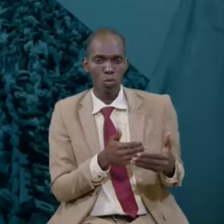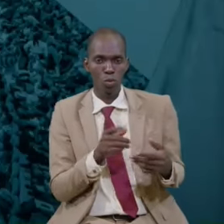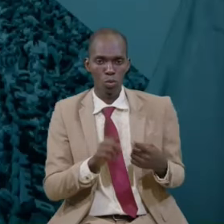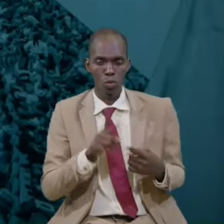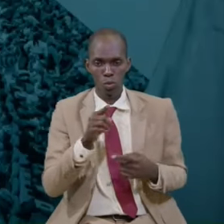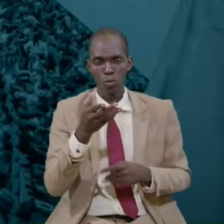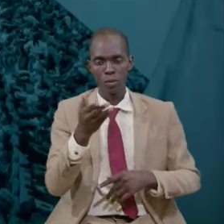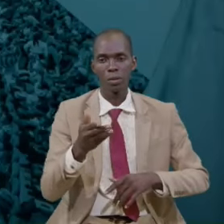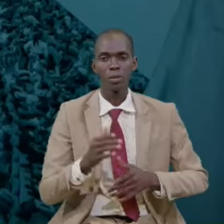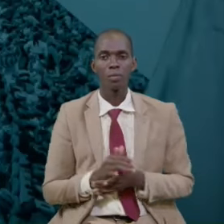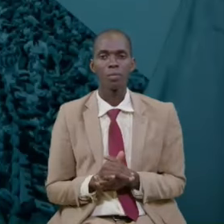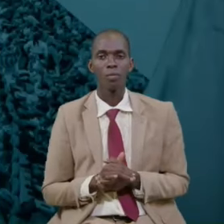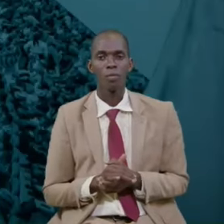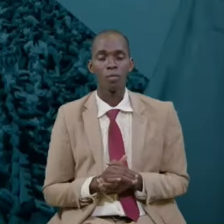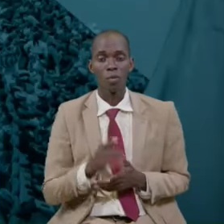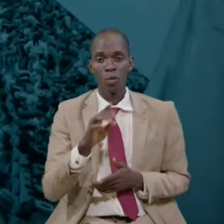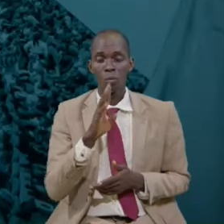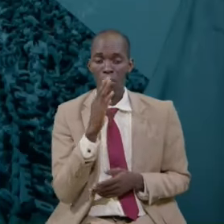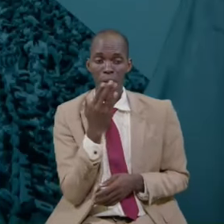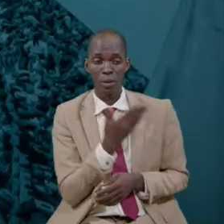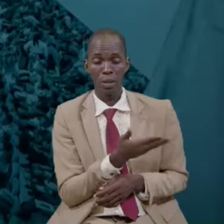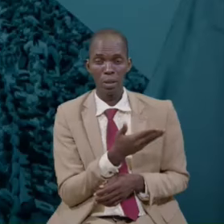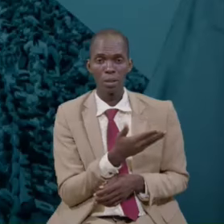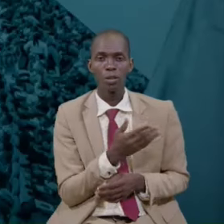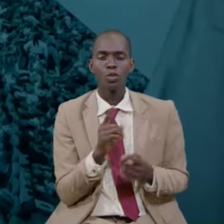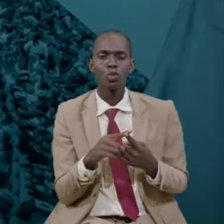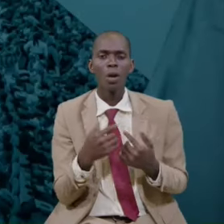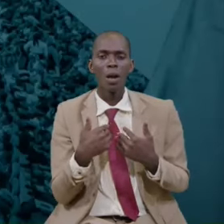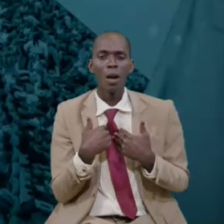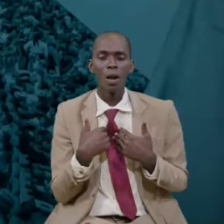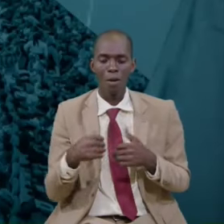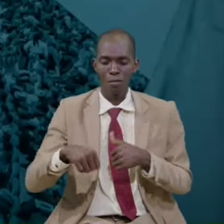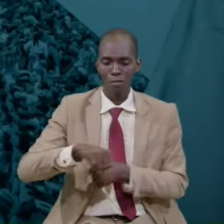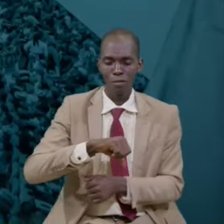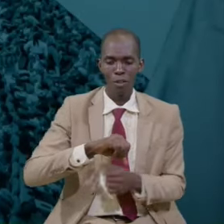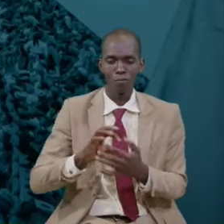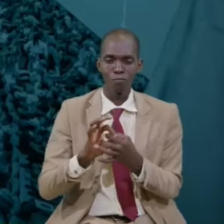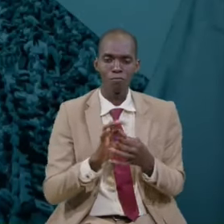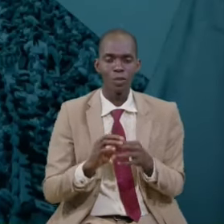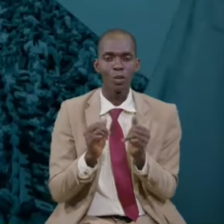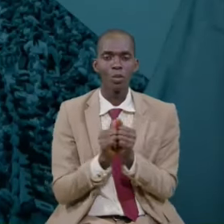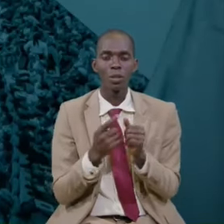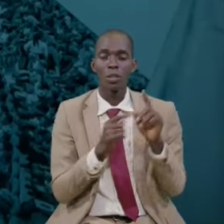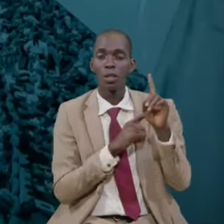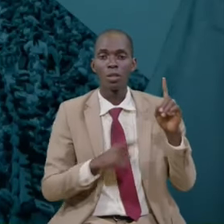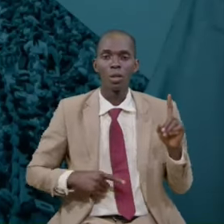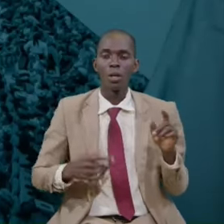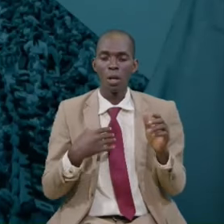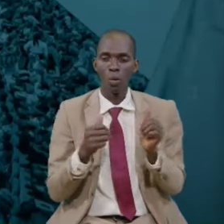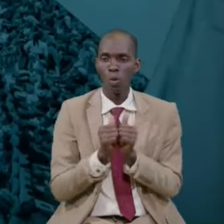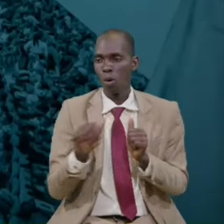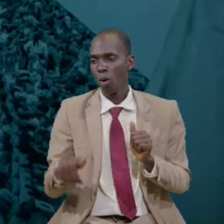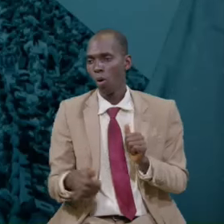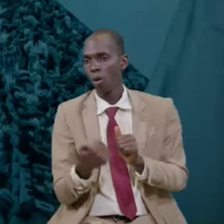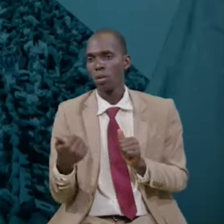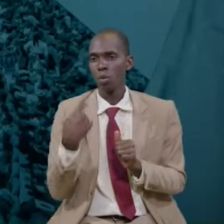You'll be there to have fellowship with the Lord and all those who have given their life to Christ. Please don't